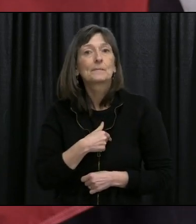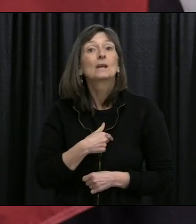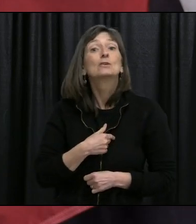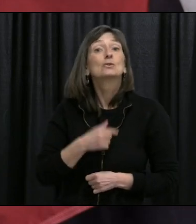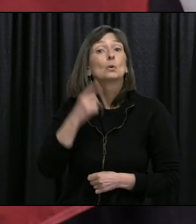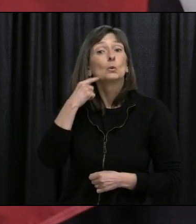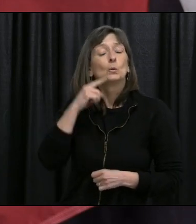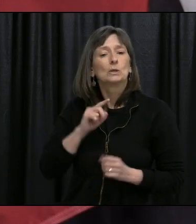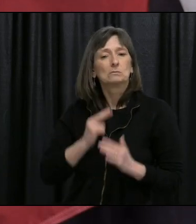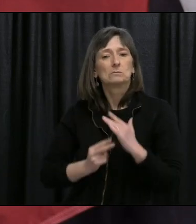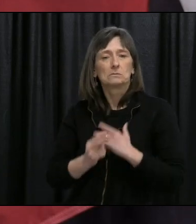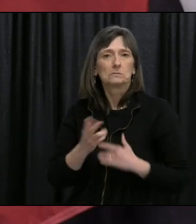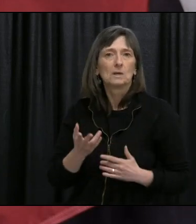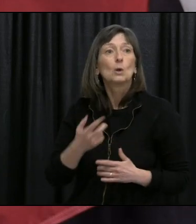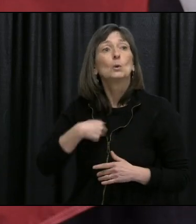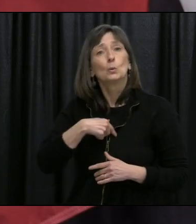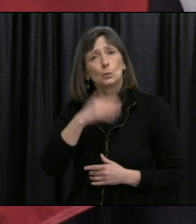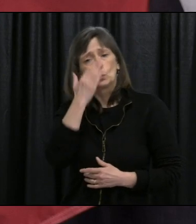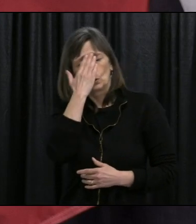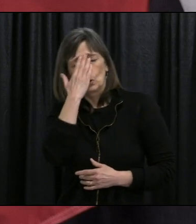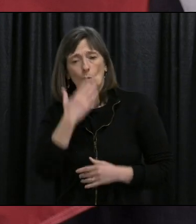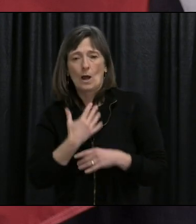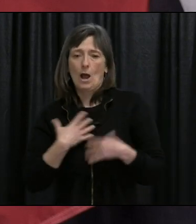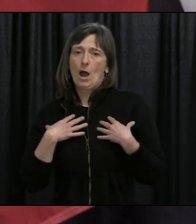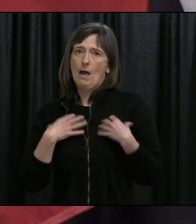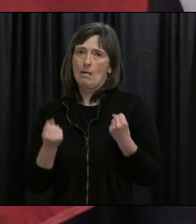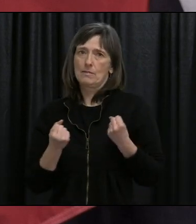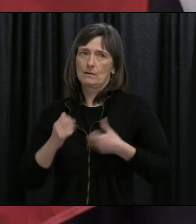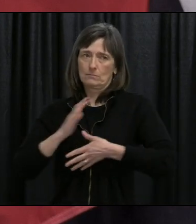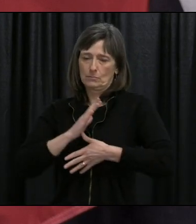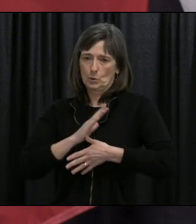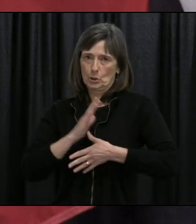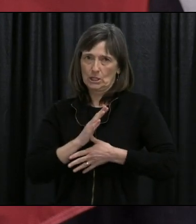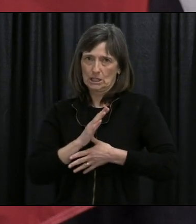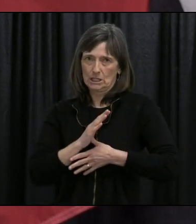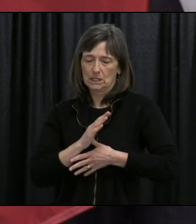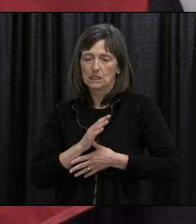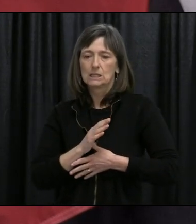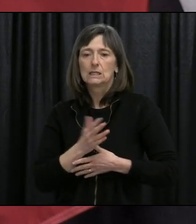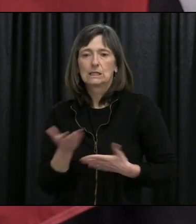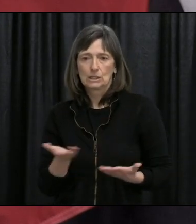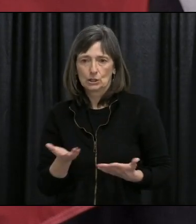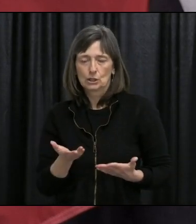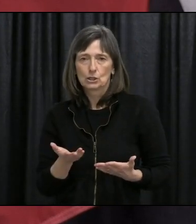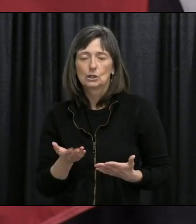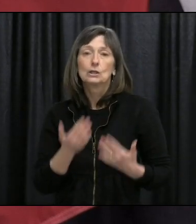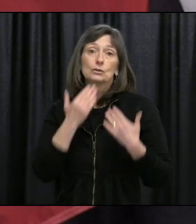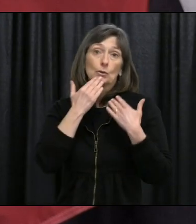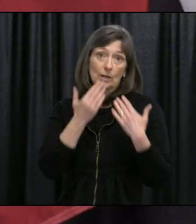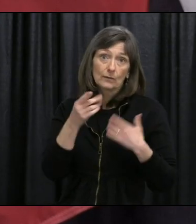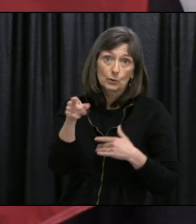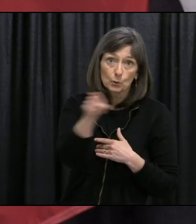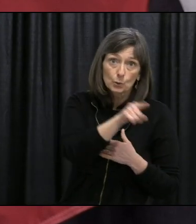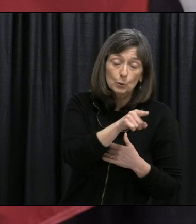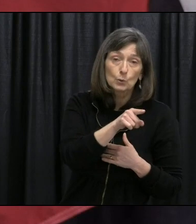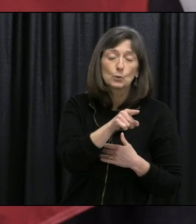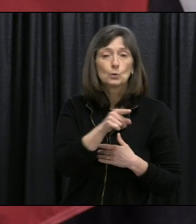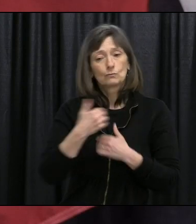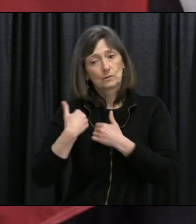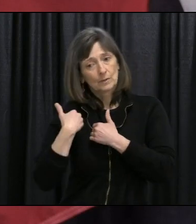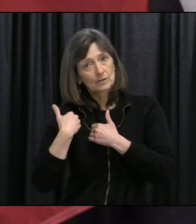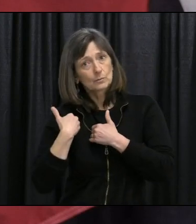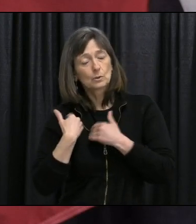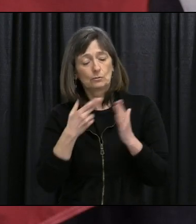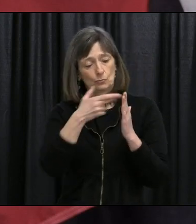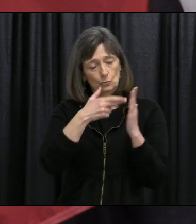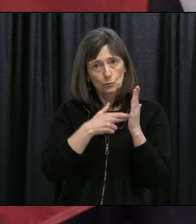getting. We all recognize that our health is way too important. So thank you, Newfoundland and Labrador, for being responsible